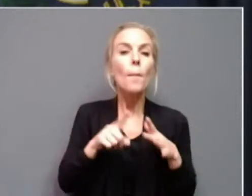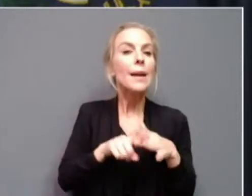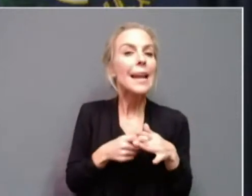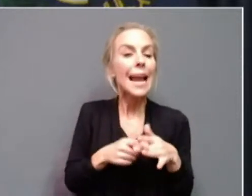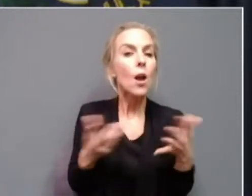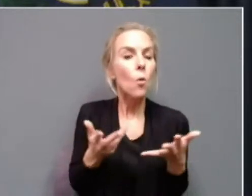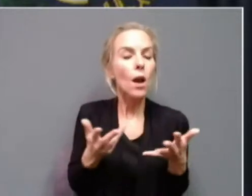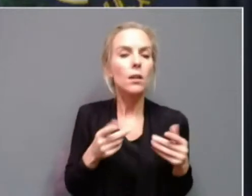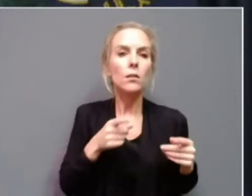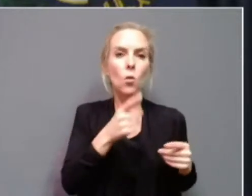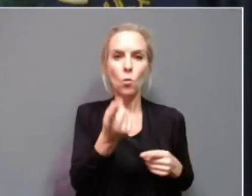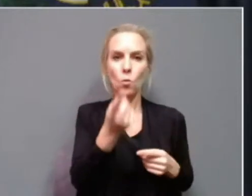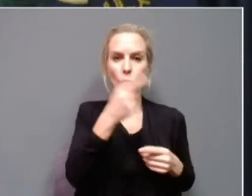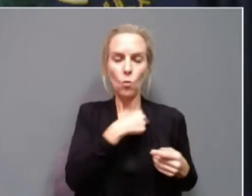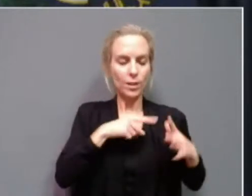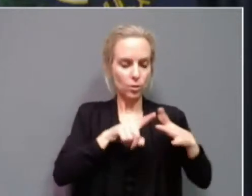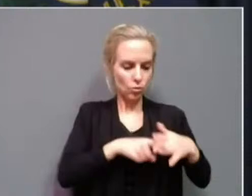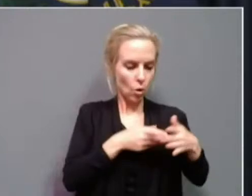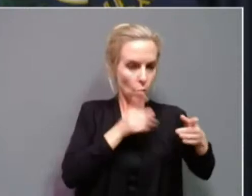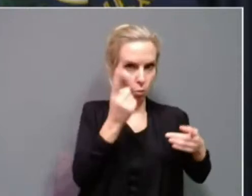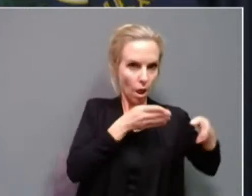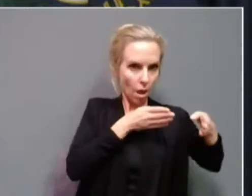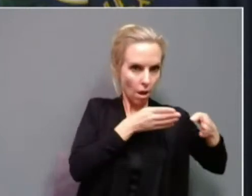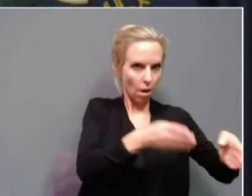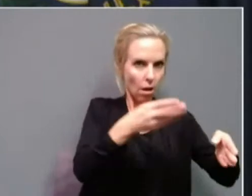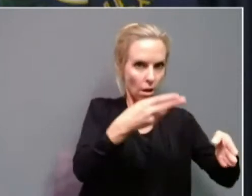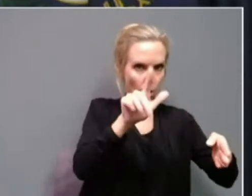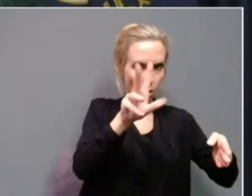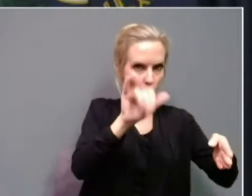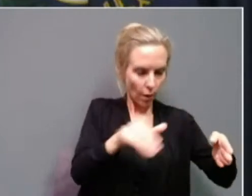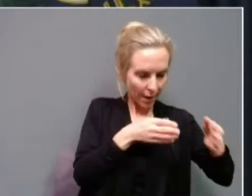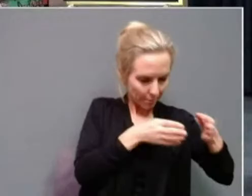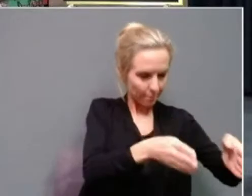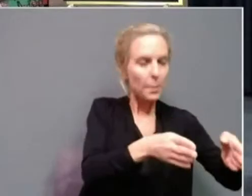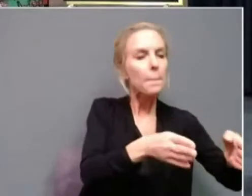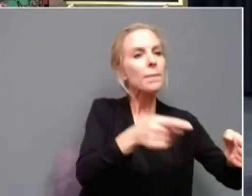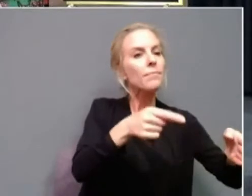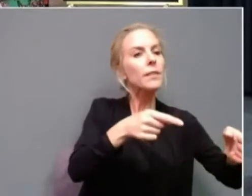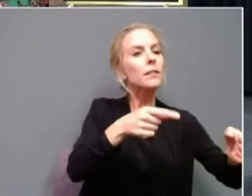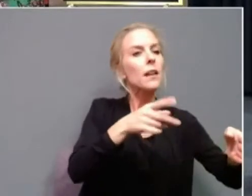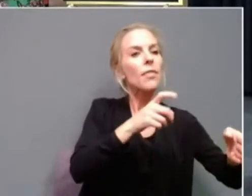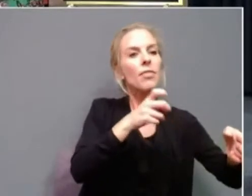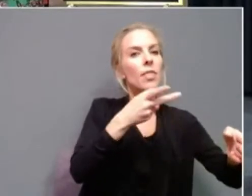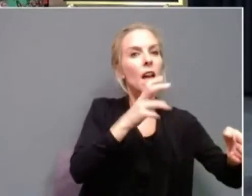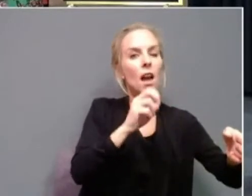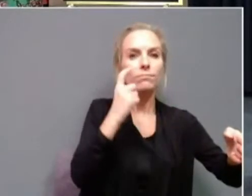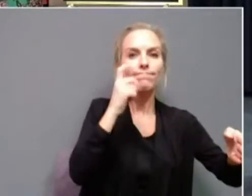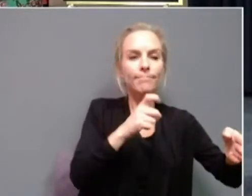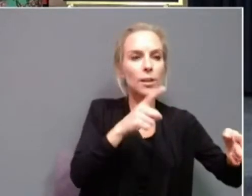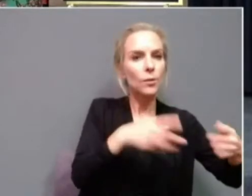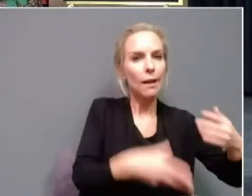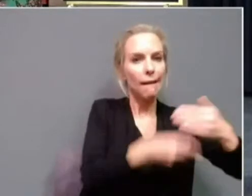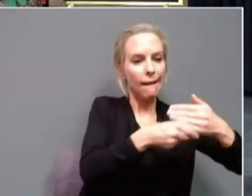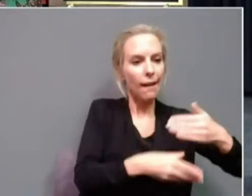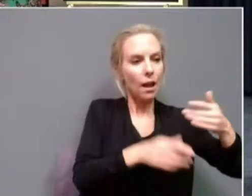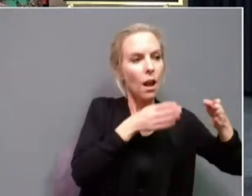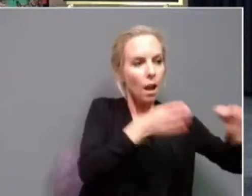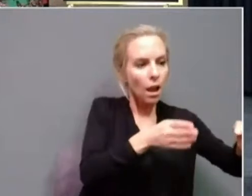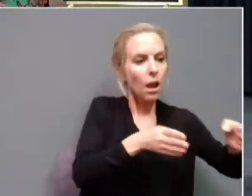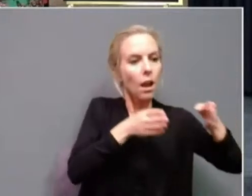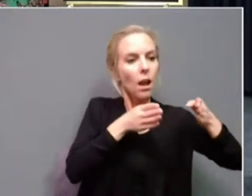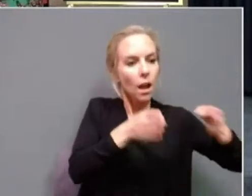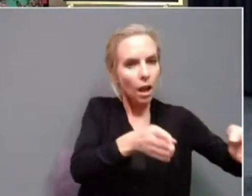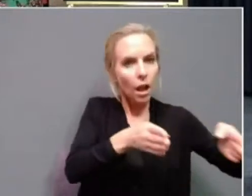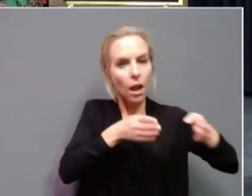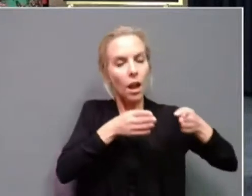as our COVID zone, and then we had to add another and another. In total, during our outbreak, 98